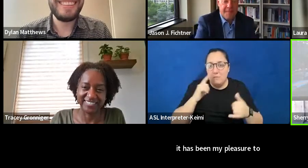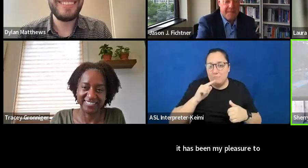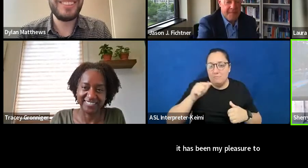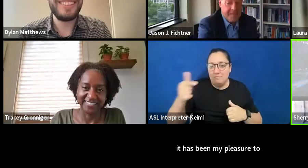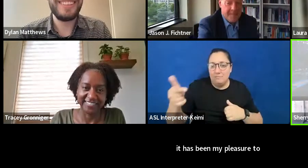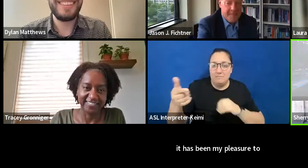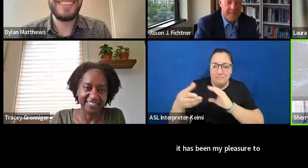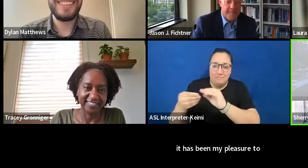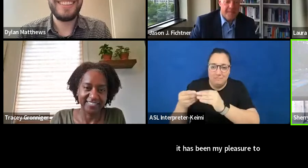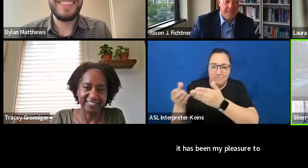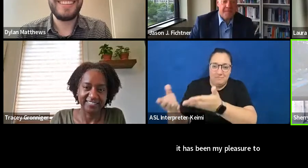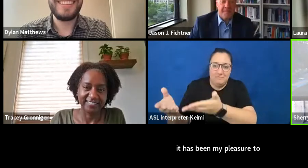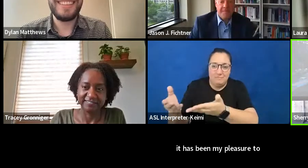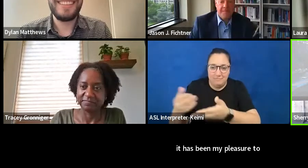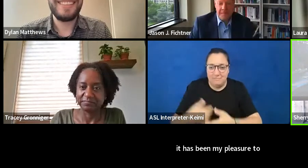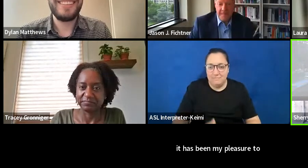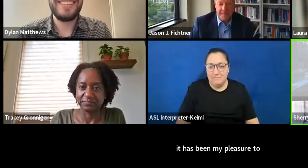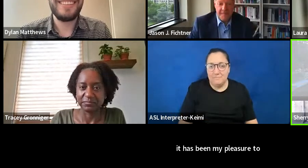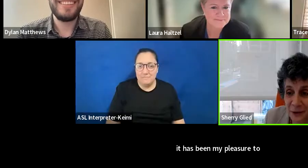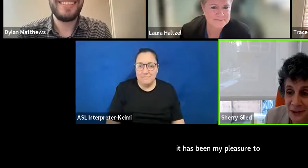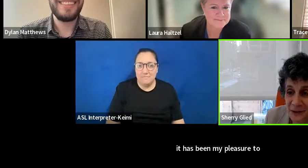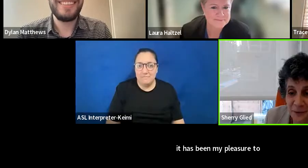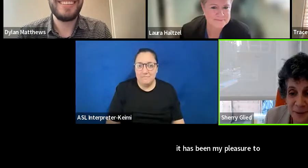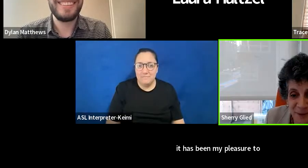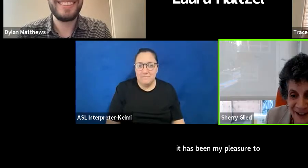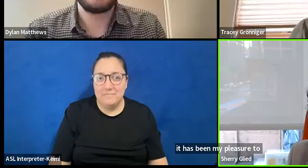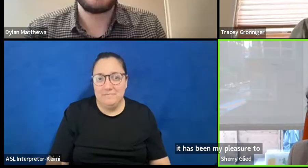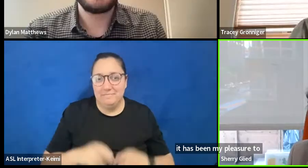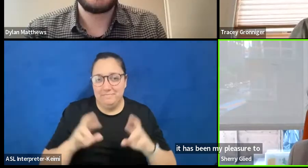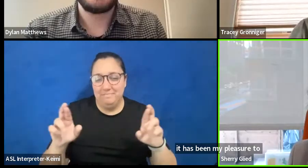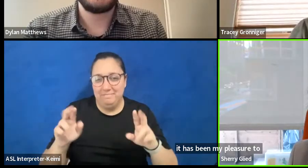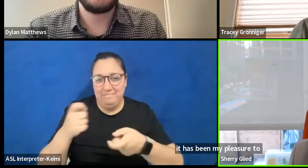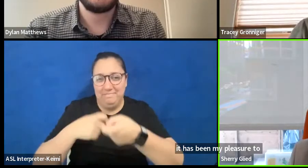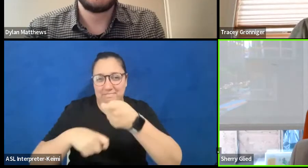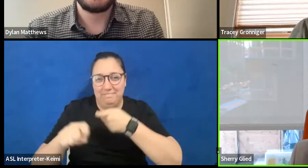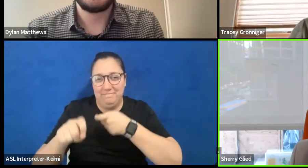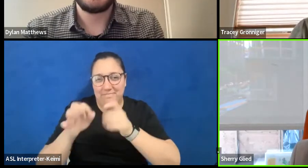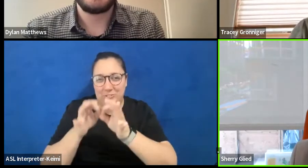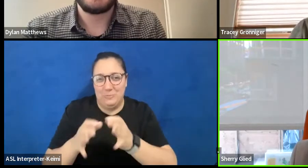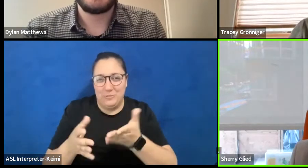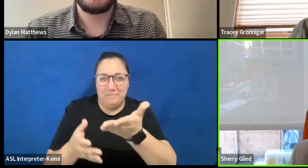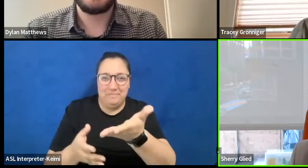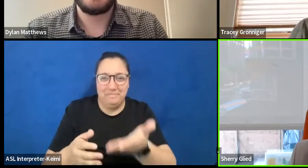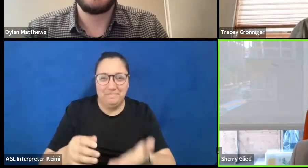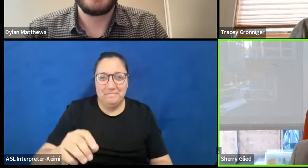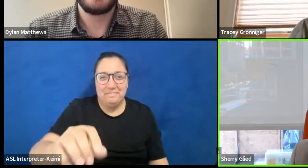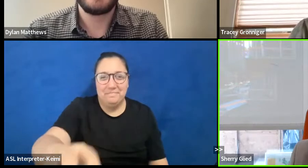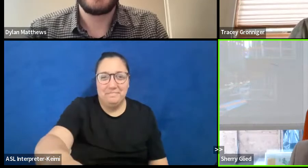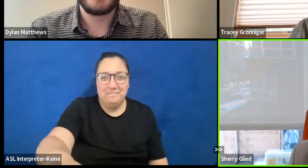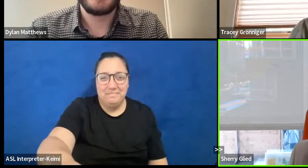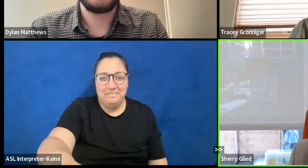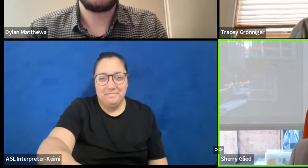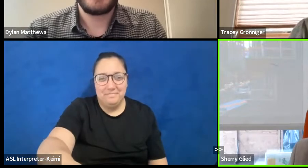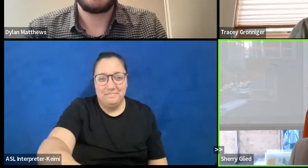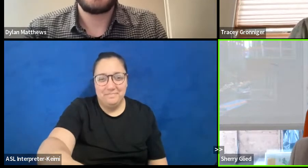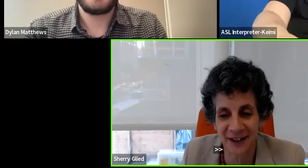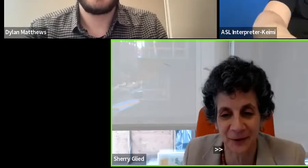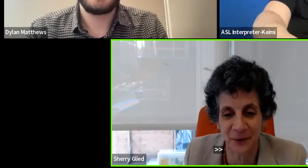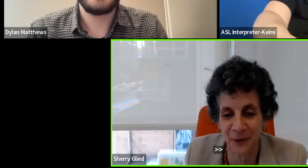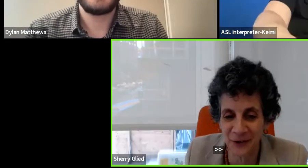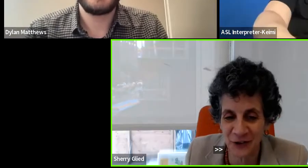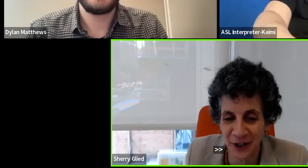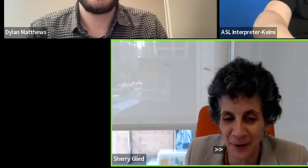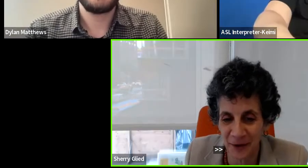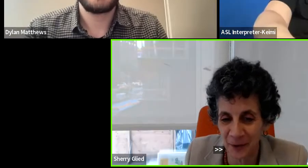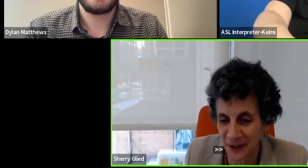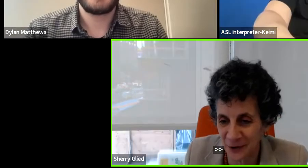Thank you. I'm Sherry Gleed. I have curly salt and pepper hair. I'm wearing a white top and a camel colored jacket. And I'm sitting on